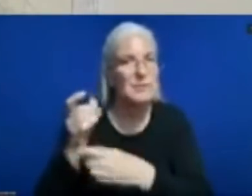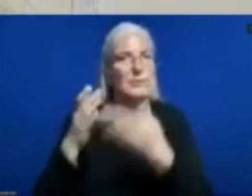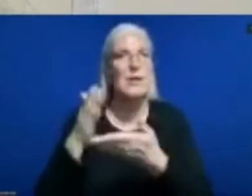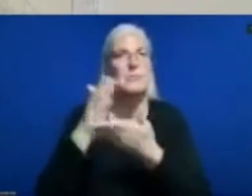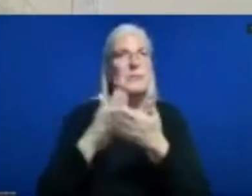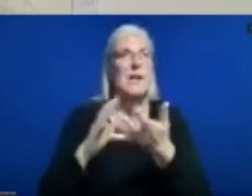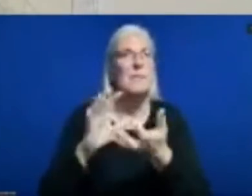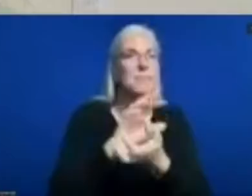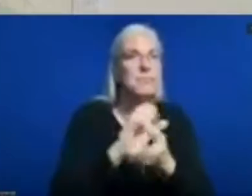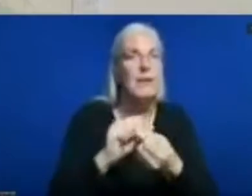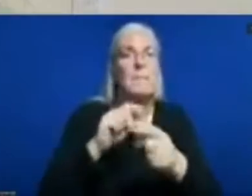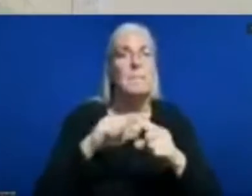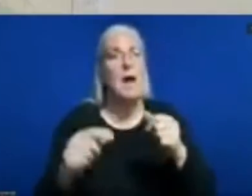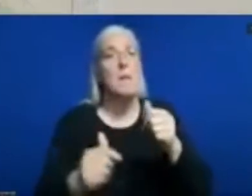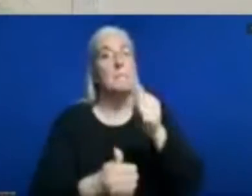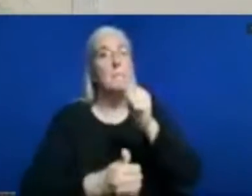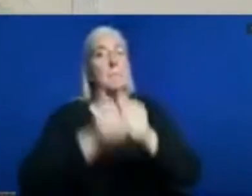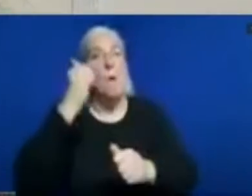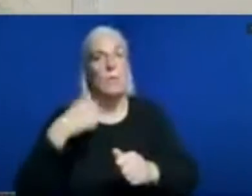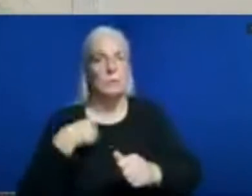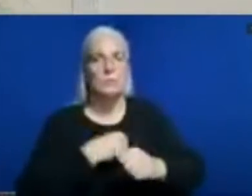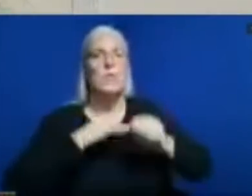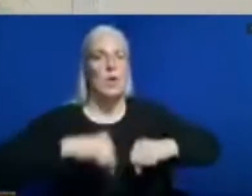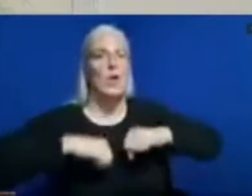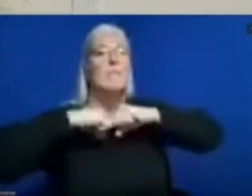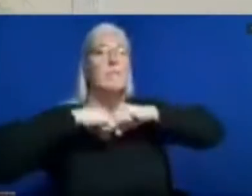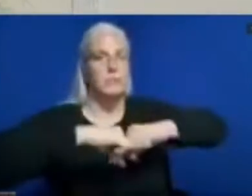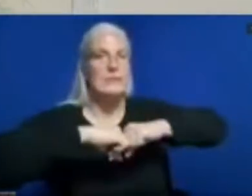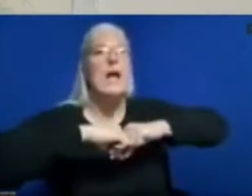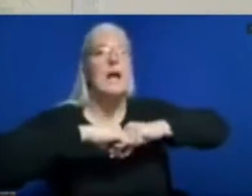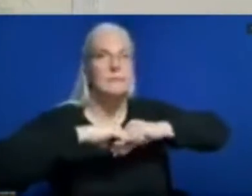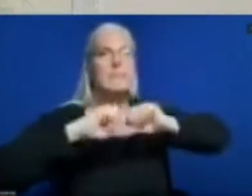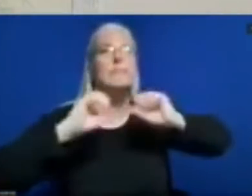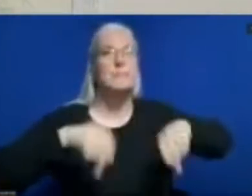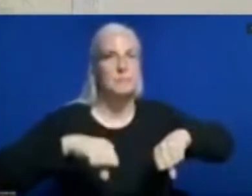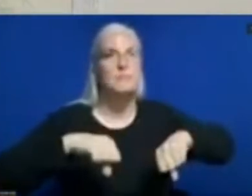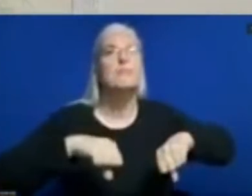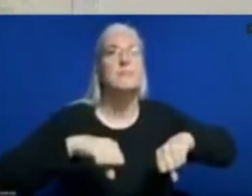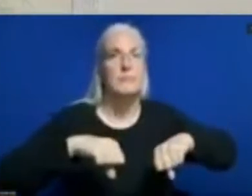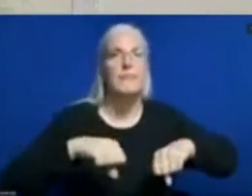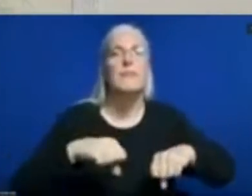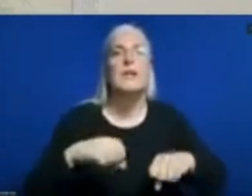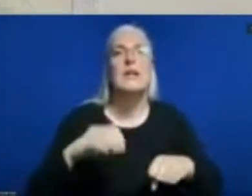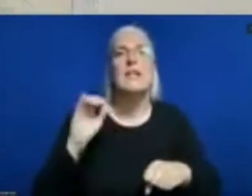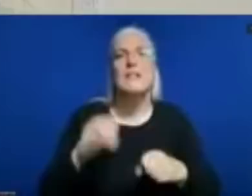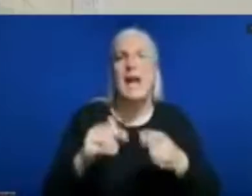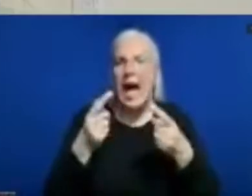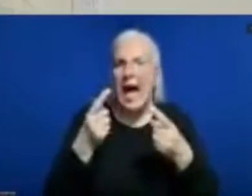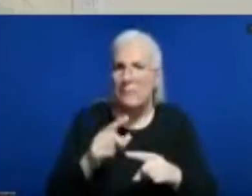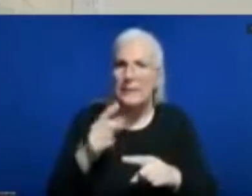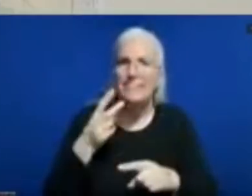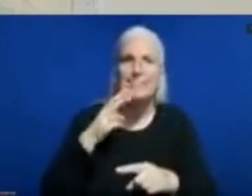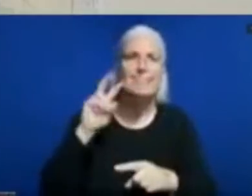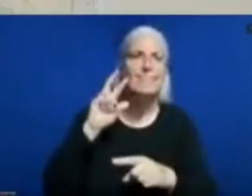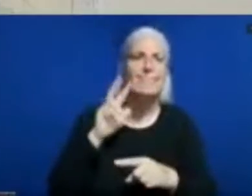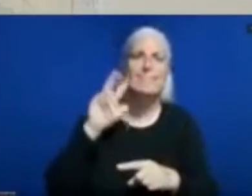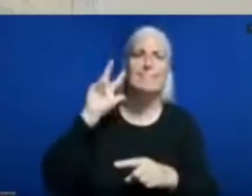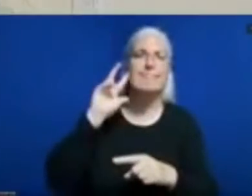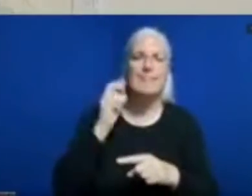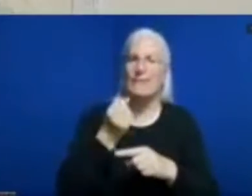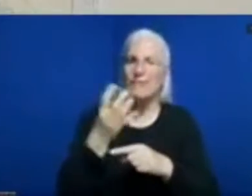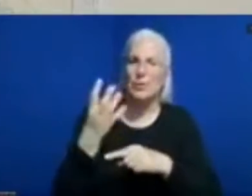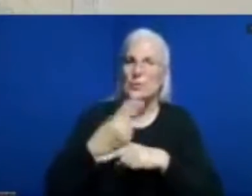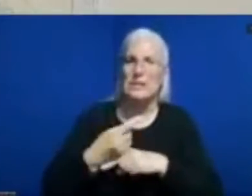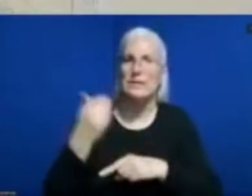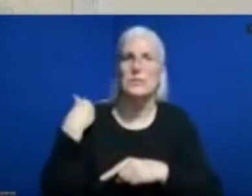most all the structures throughout that. That was early on, a number of days ago. The fire activity was not as intense, so we were